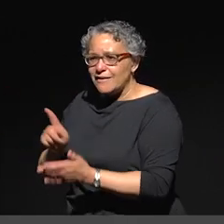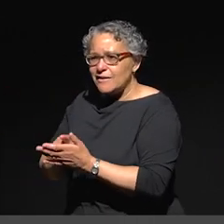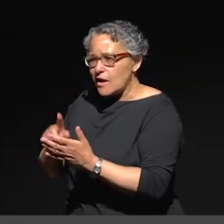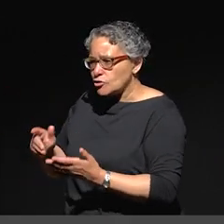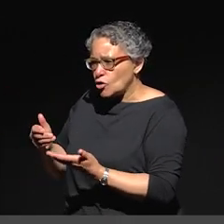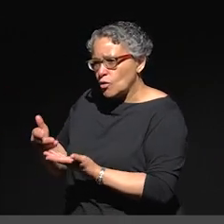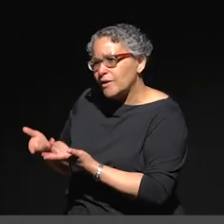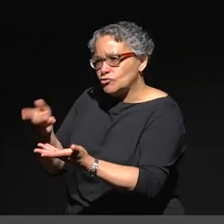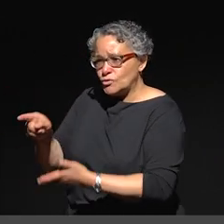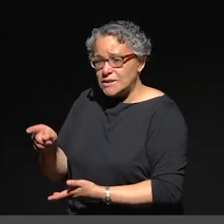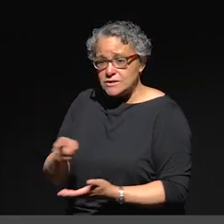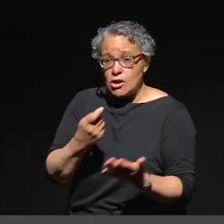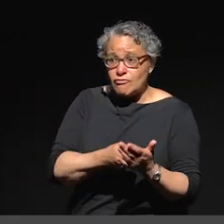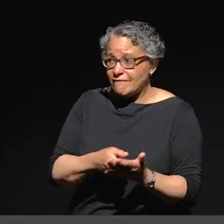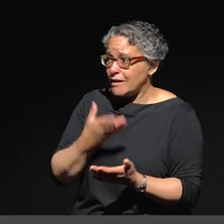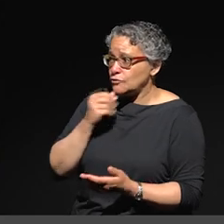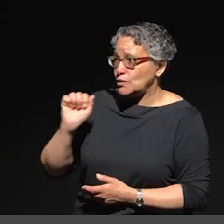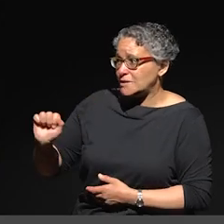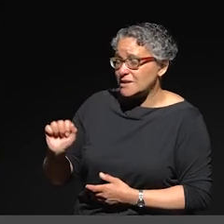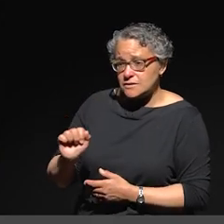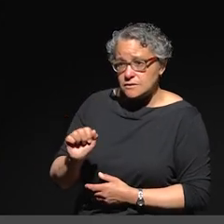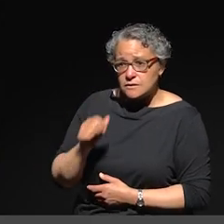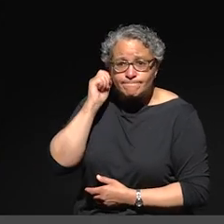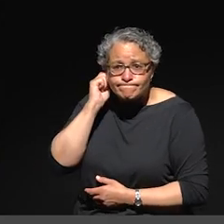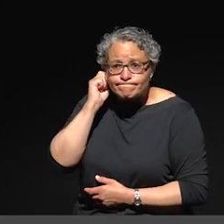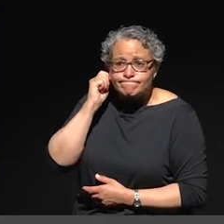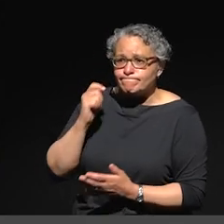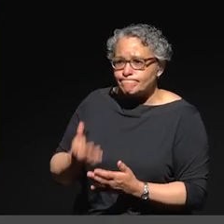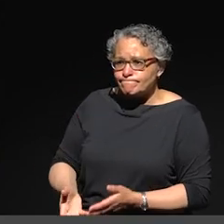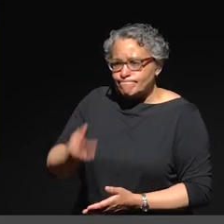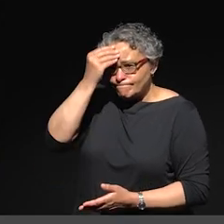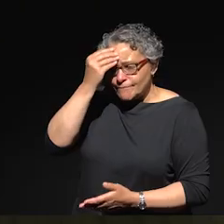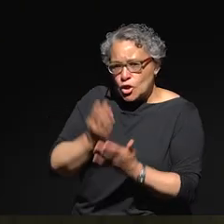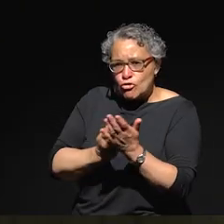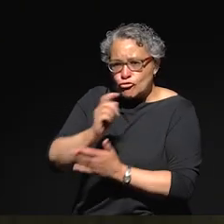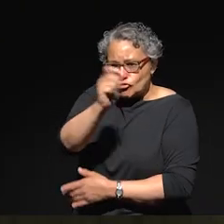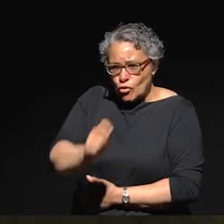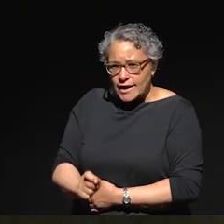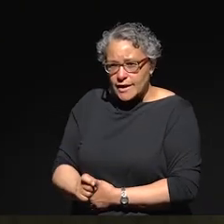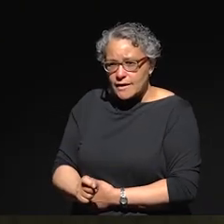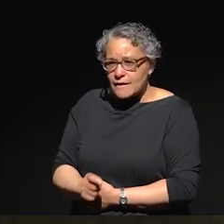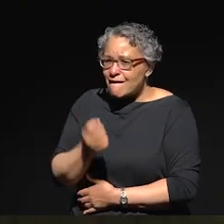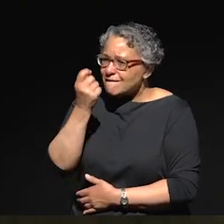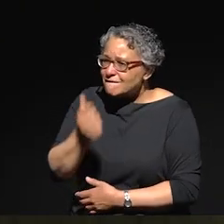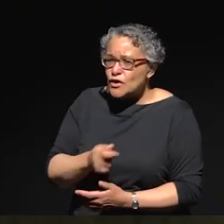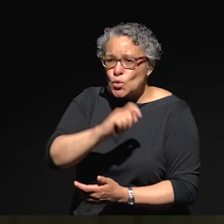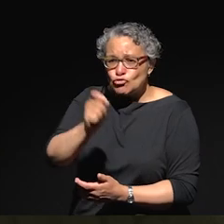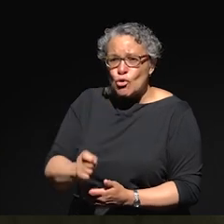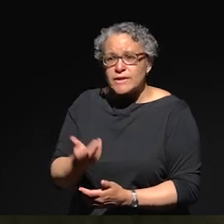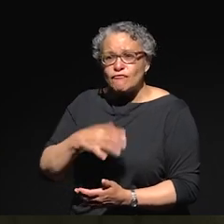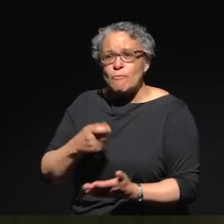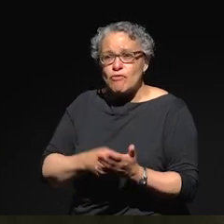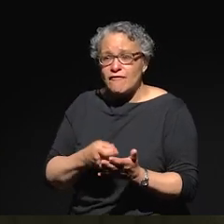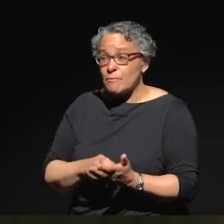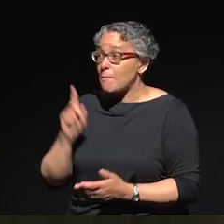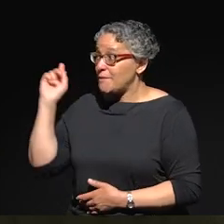and which Raphael learned from him. And we have very few drawings by Raphael of this kind, probably because they've been thrown out, but we have this